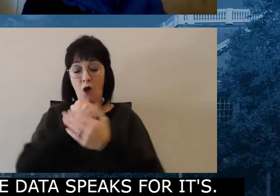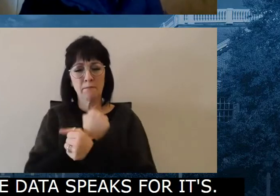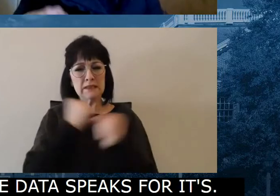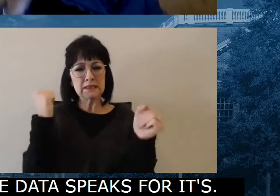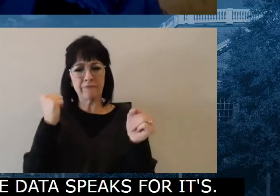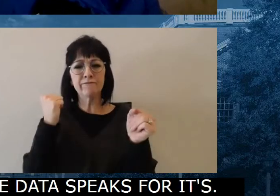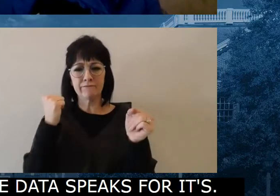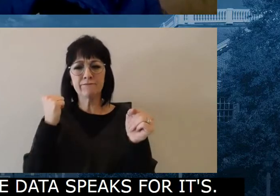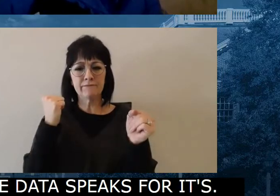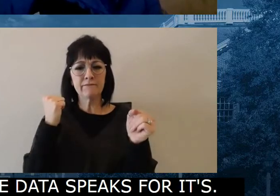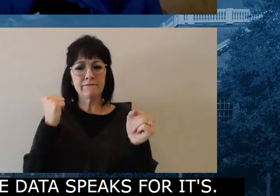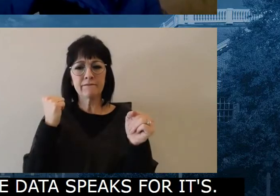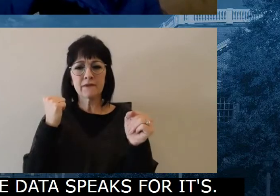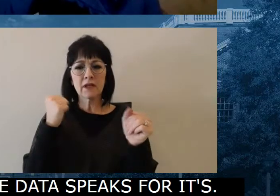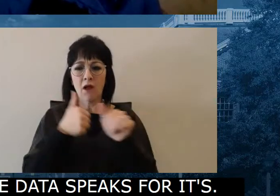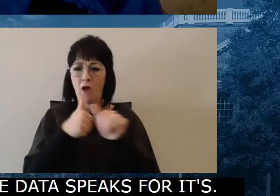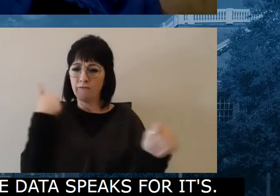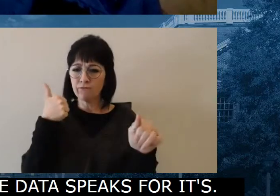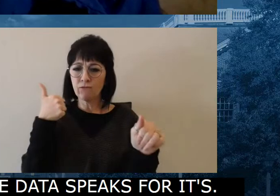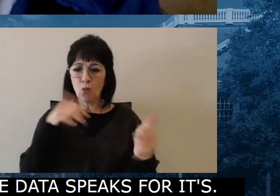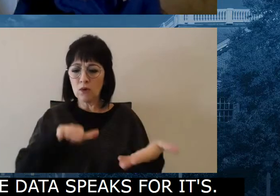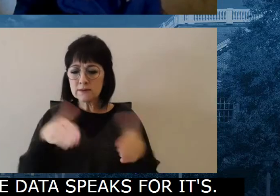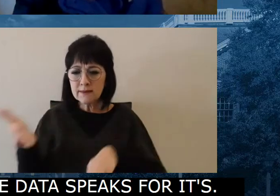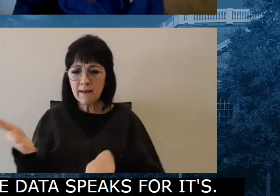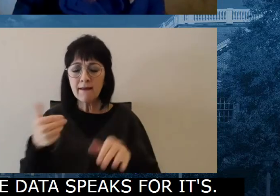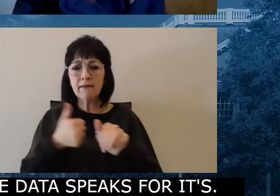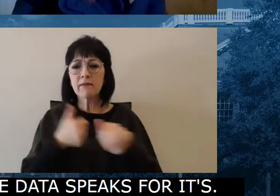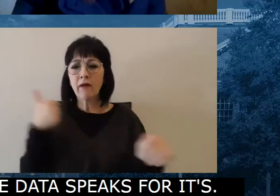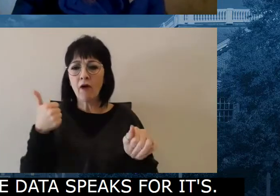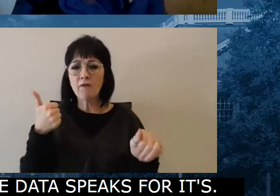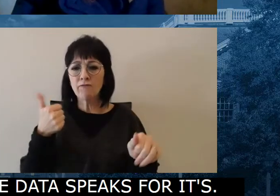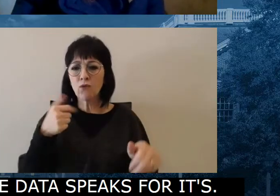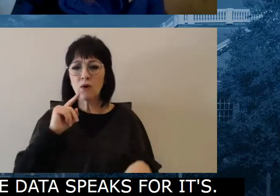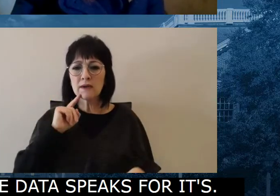I'll defer to Dr. Rattay with respect to the science of it. It's been tested